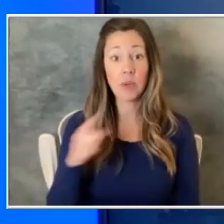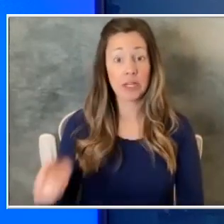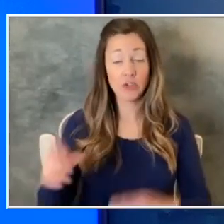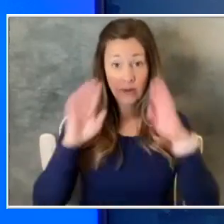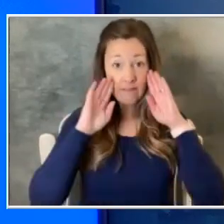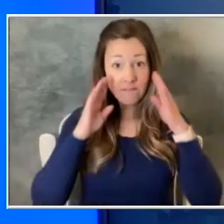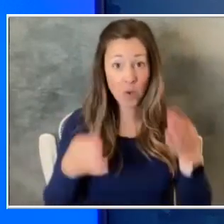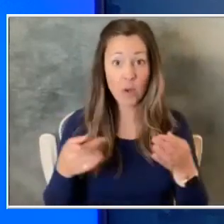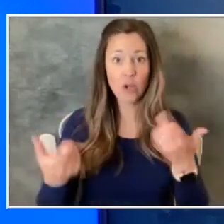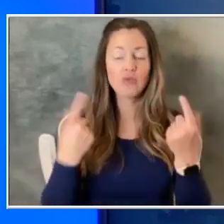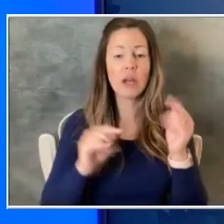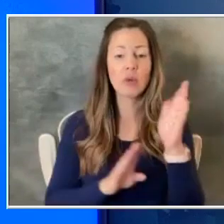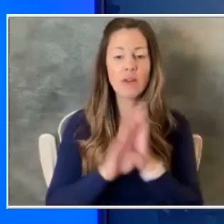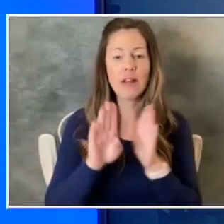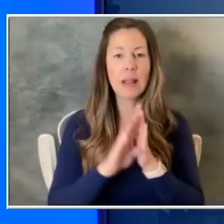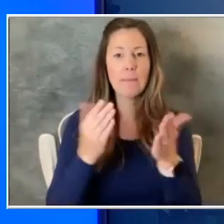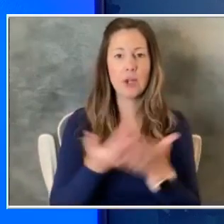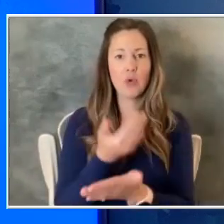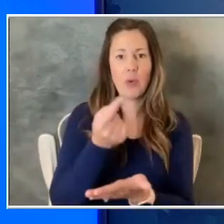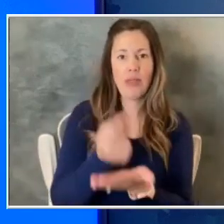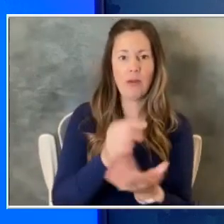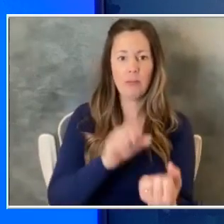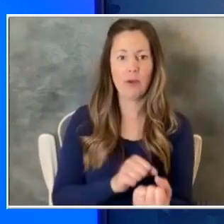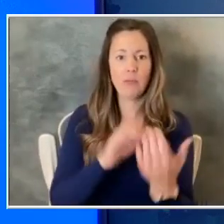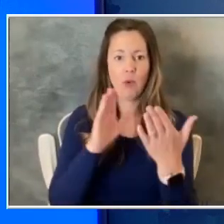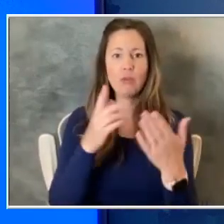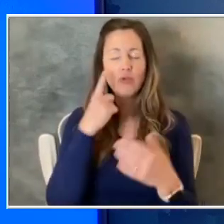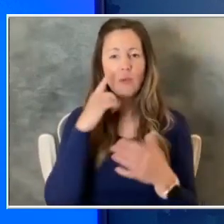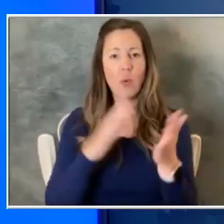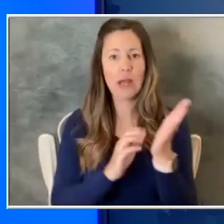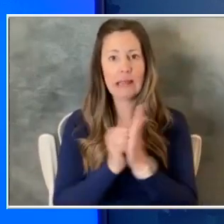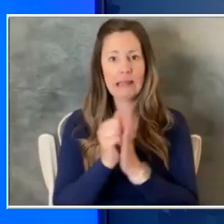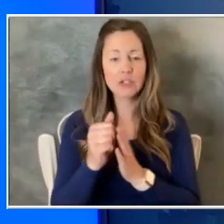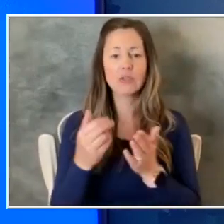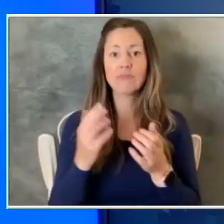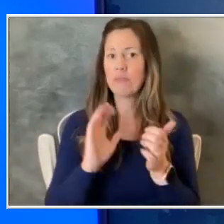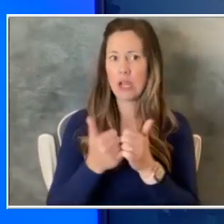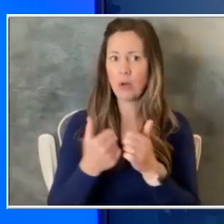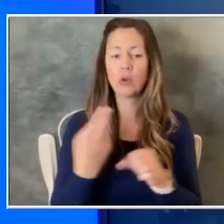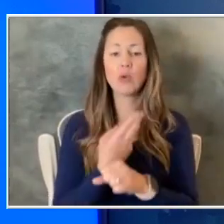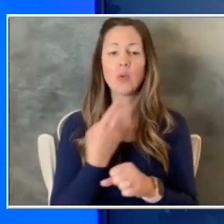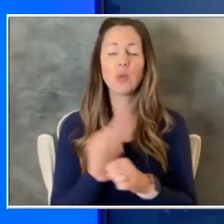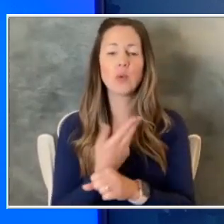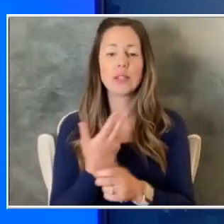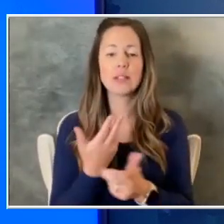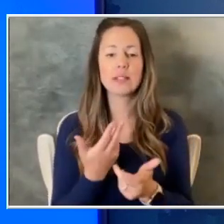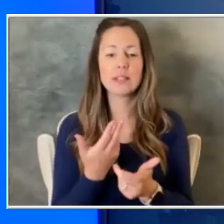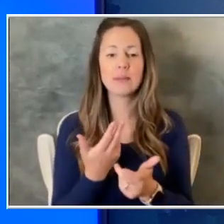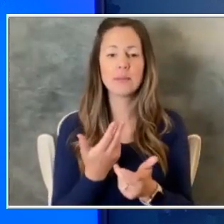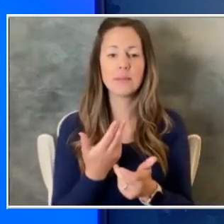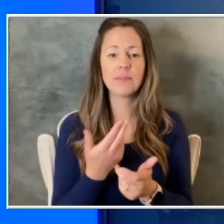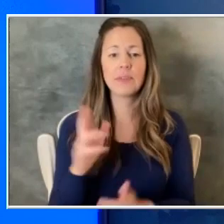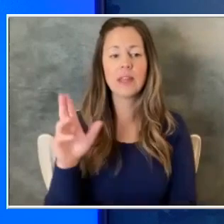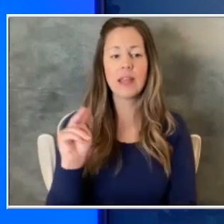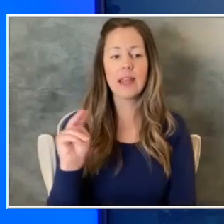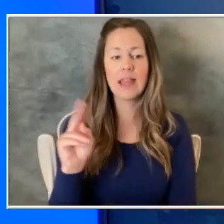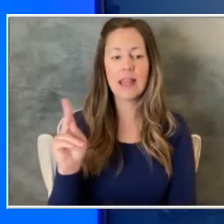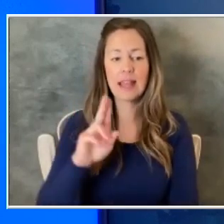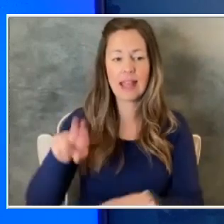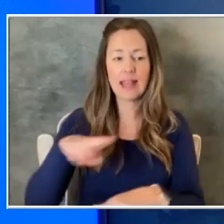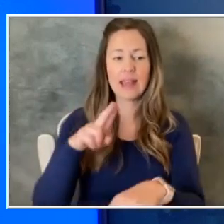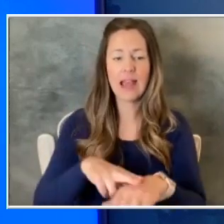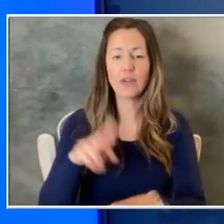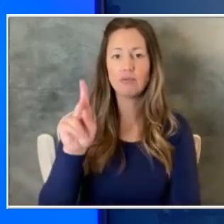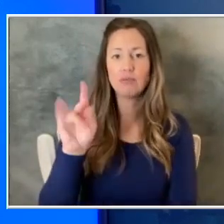develop a new therapeutic approach against cancer by utilizing so-called NK, or natural killer